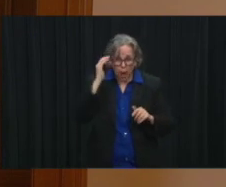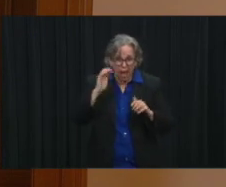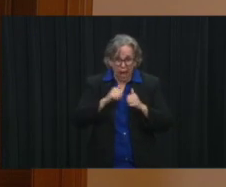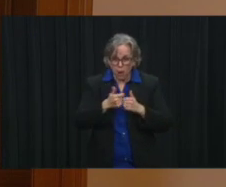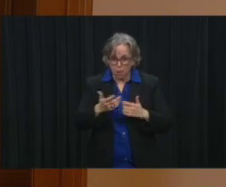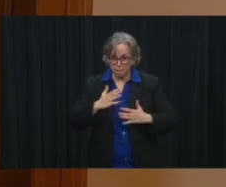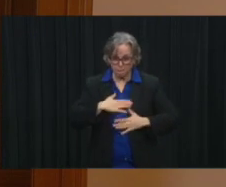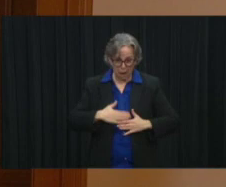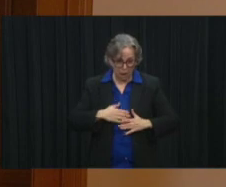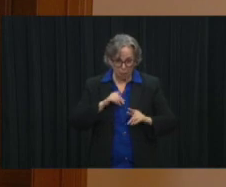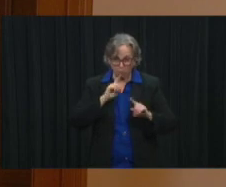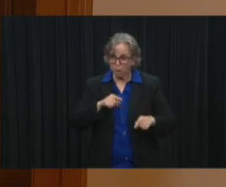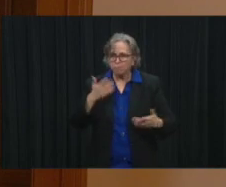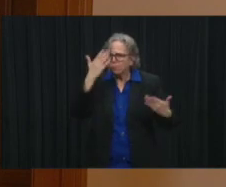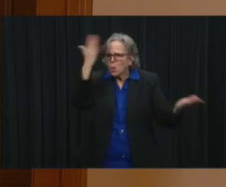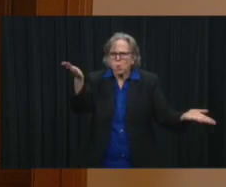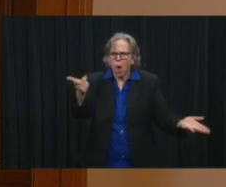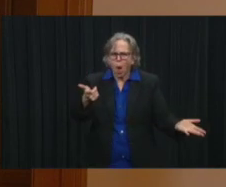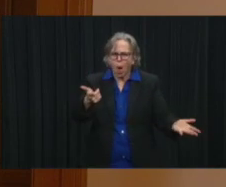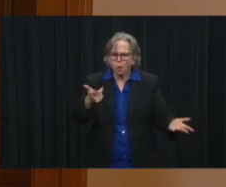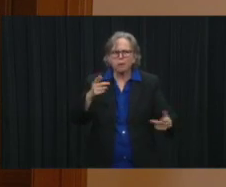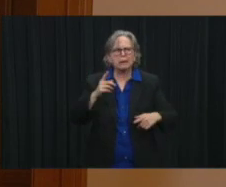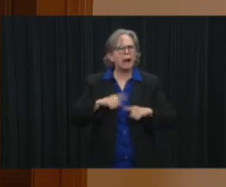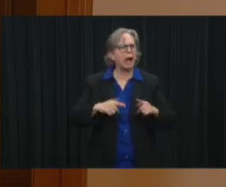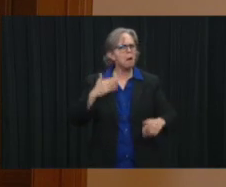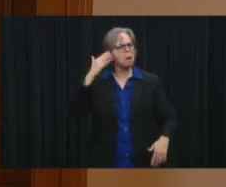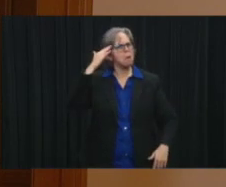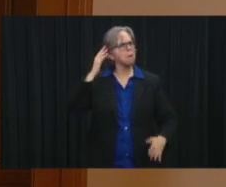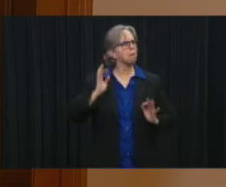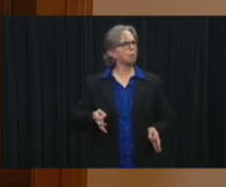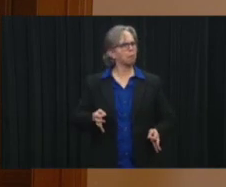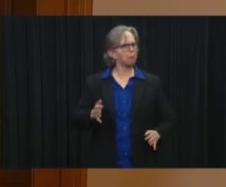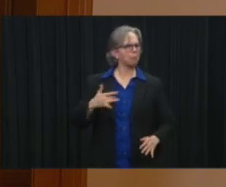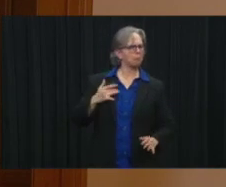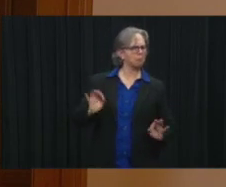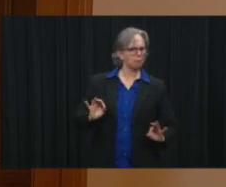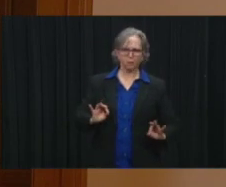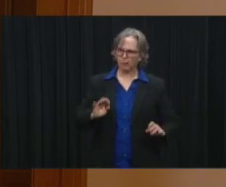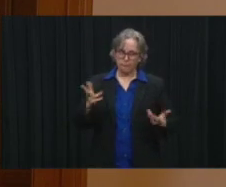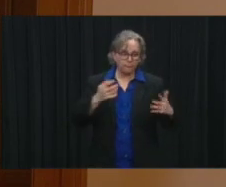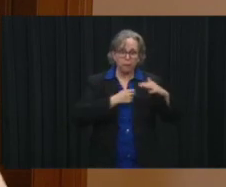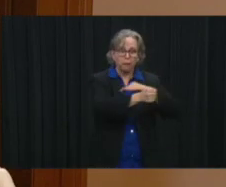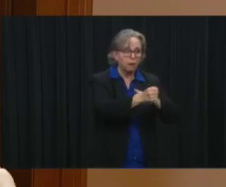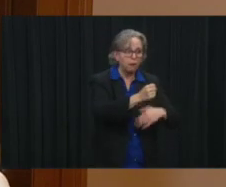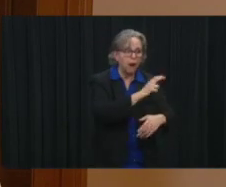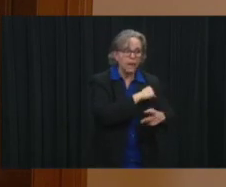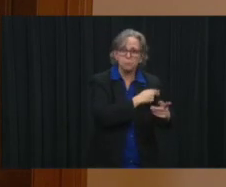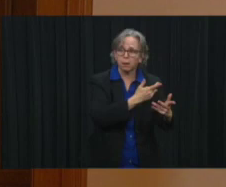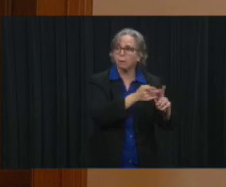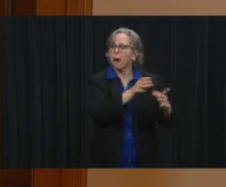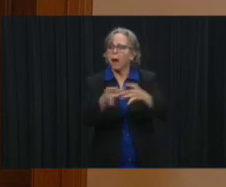have the hospital capability for you if your condition worsens. Next slide.